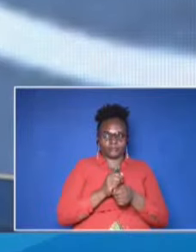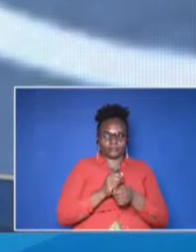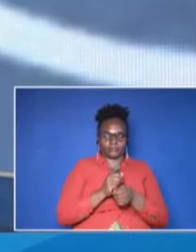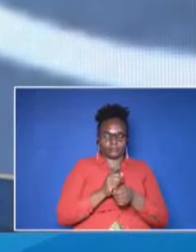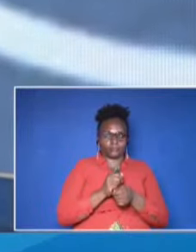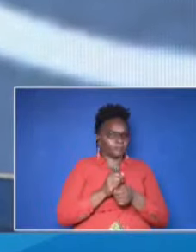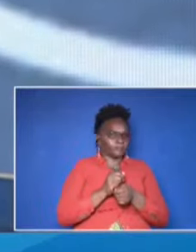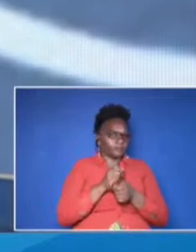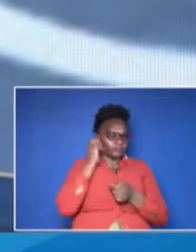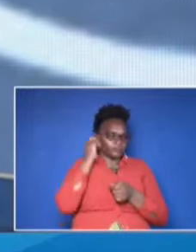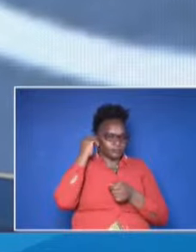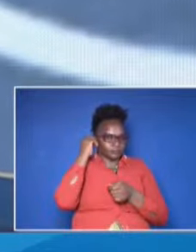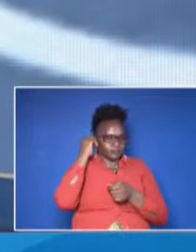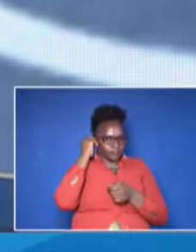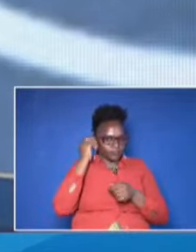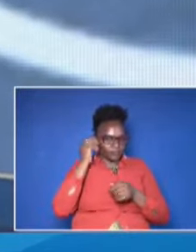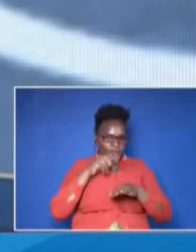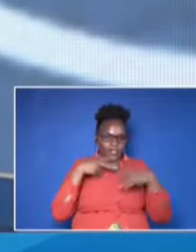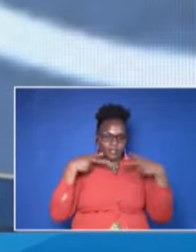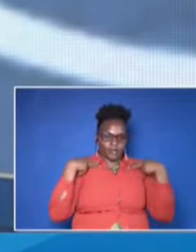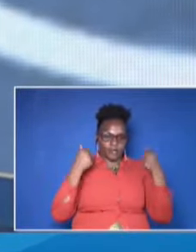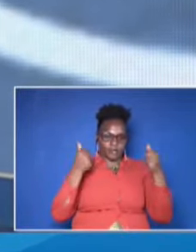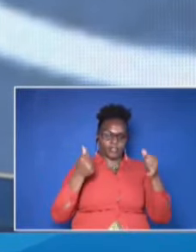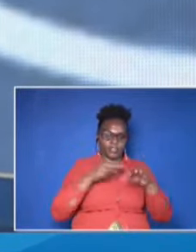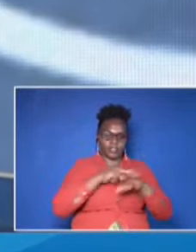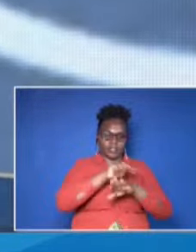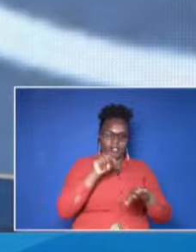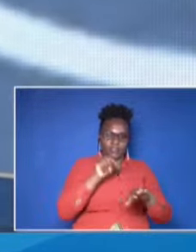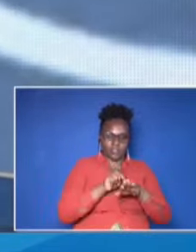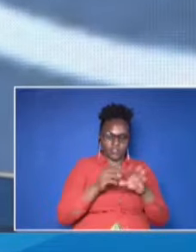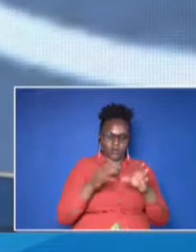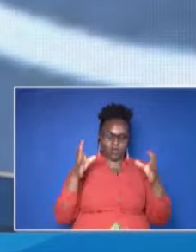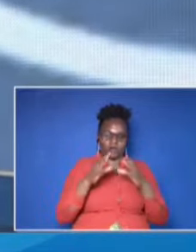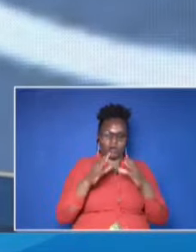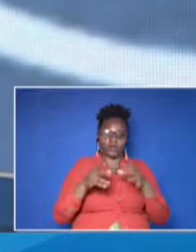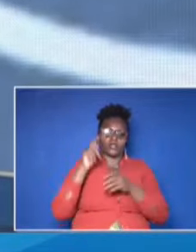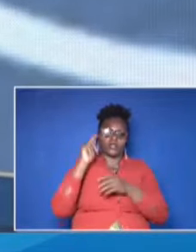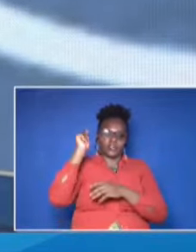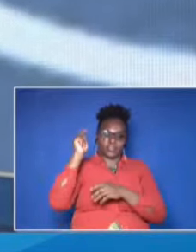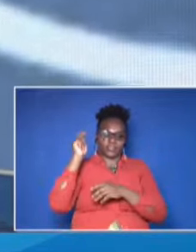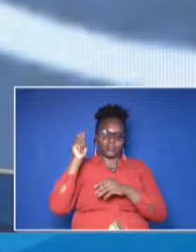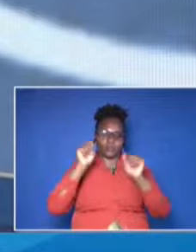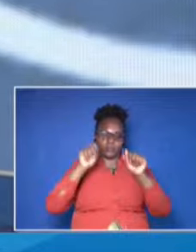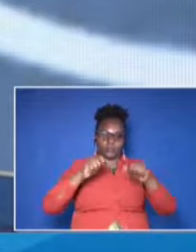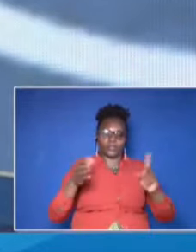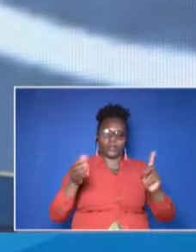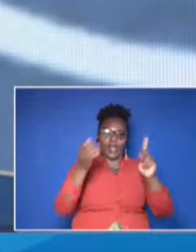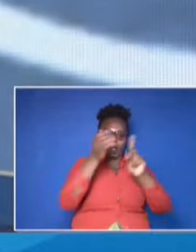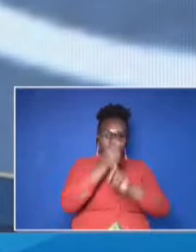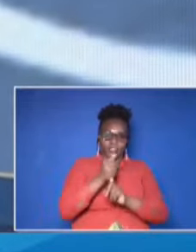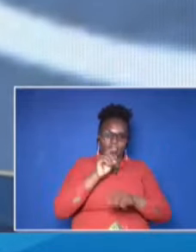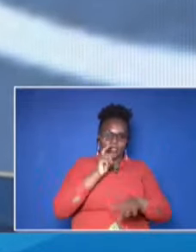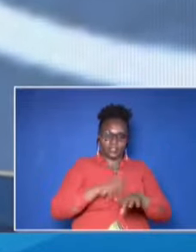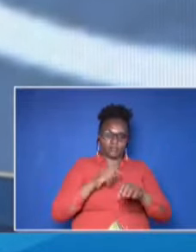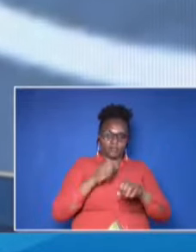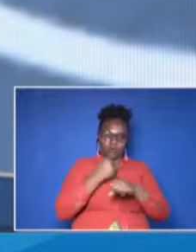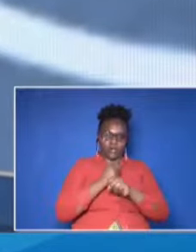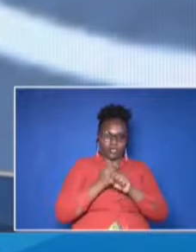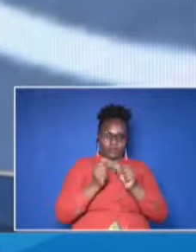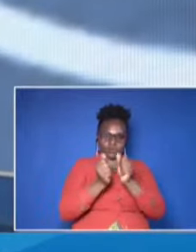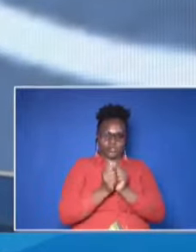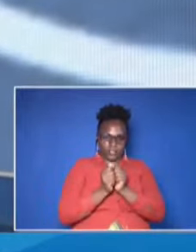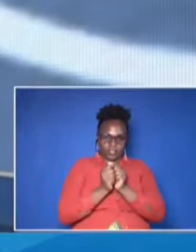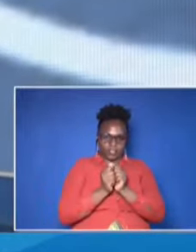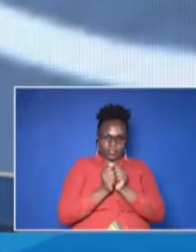gentlemen this healing the nation Crusade is Testament of what we can achieve when we work